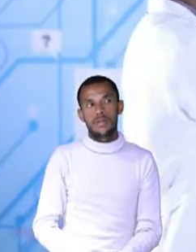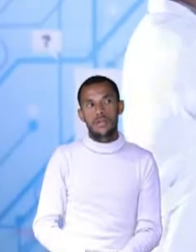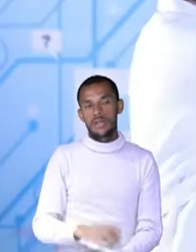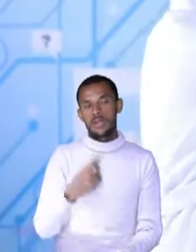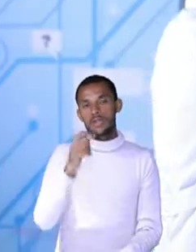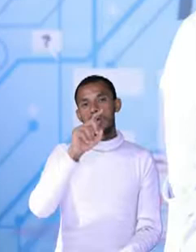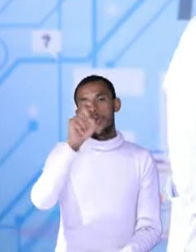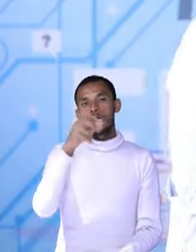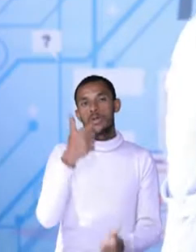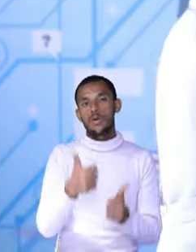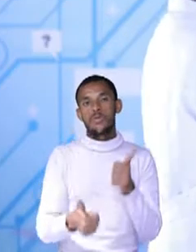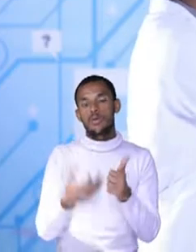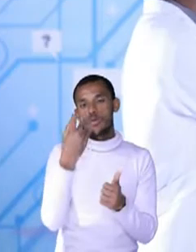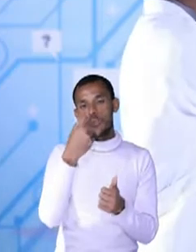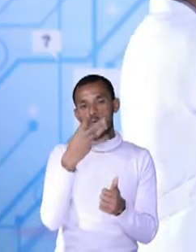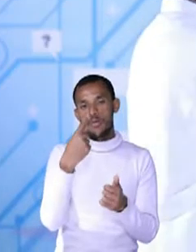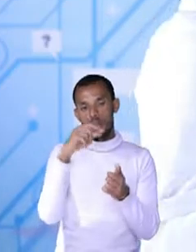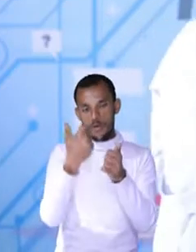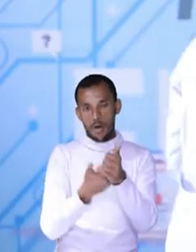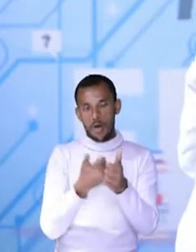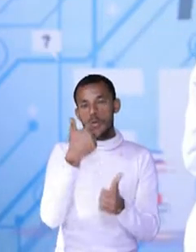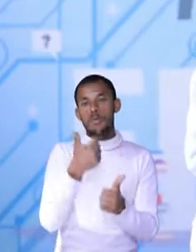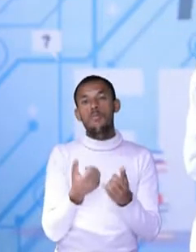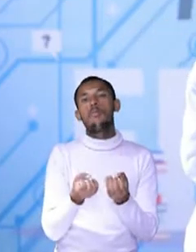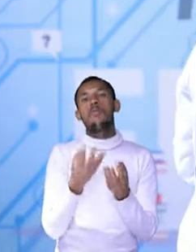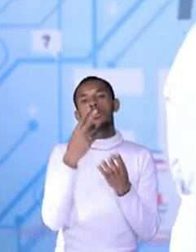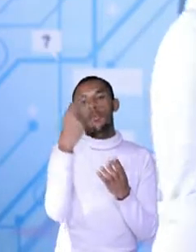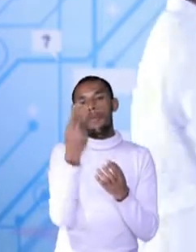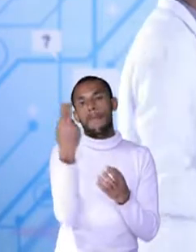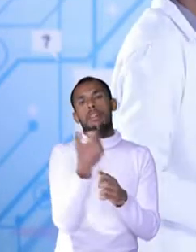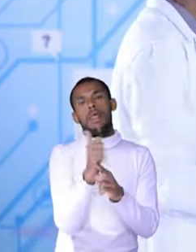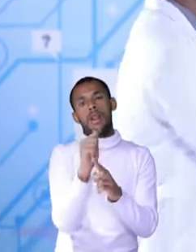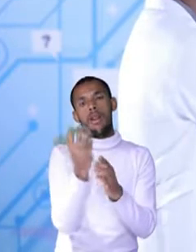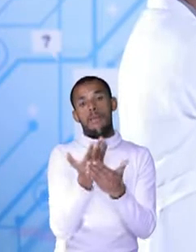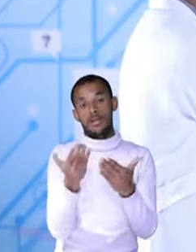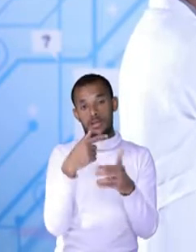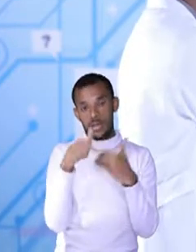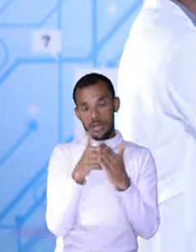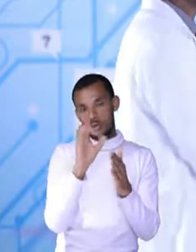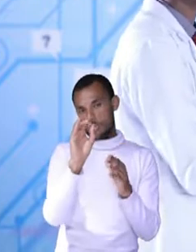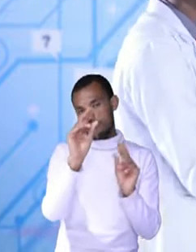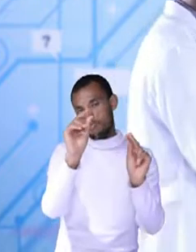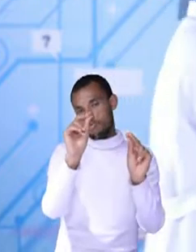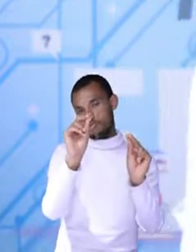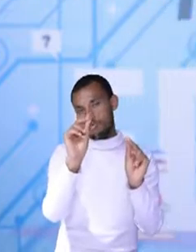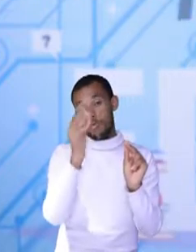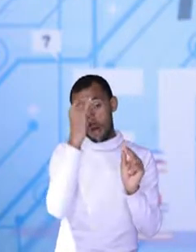The question is, which of the following is the second most abundant metallic element? Therefore, oxygen is not the